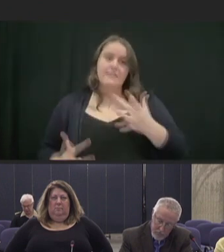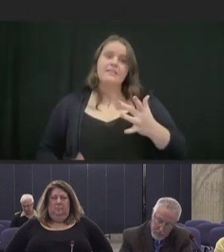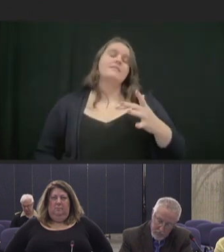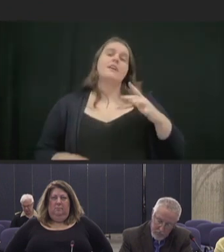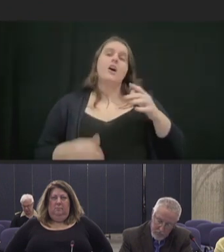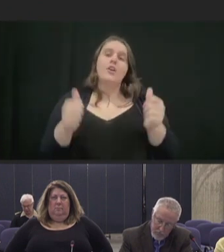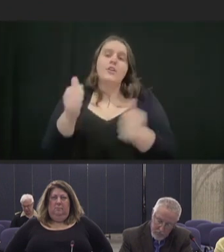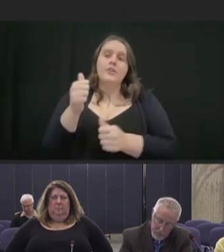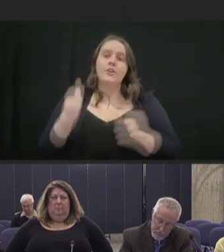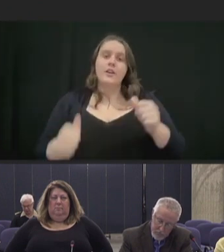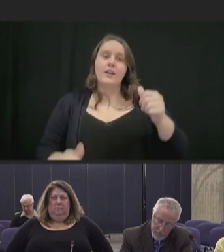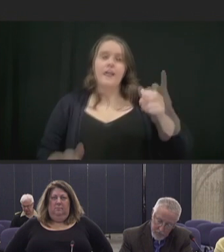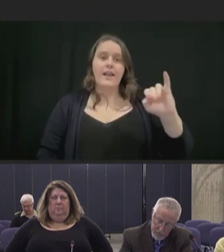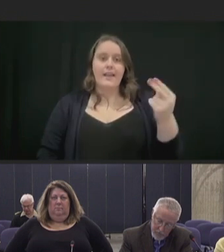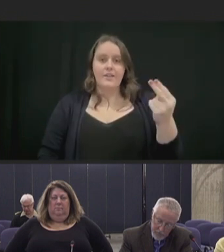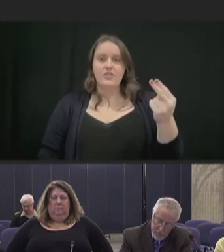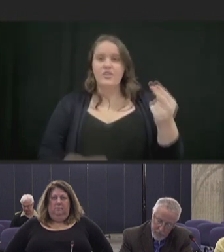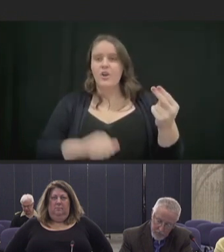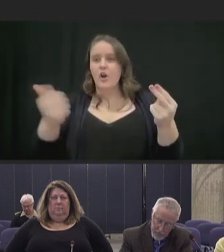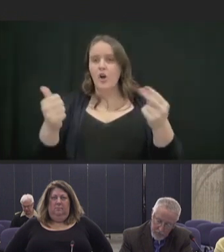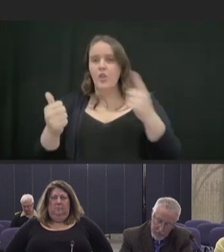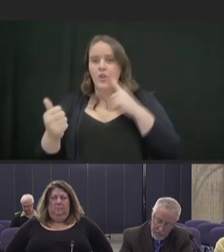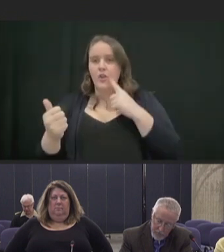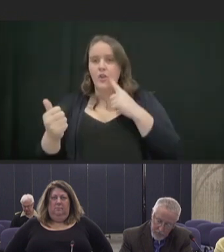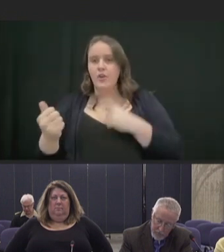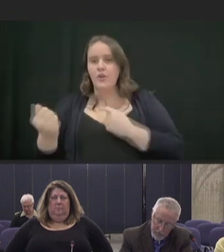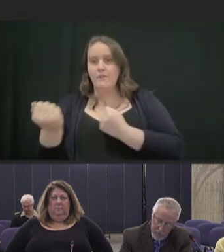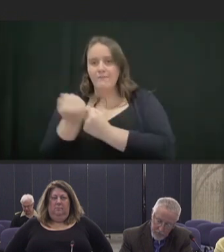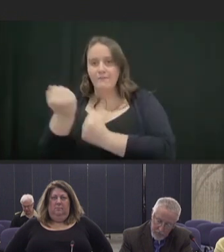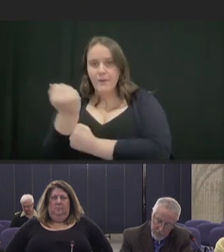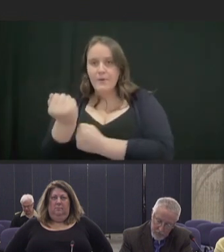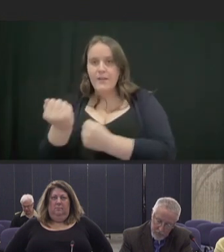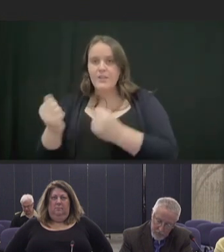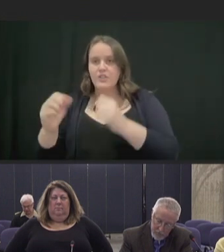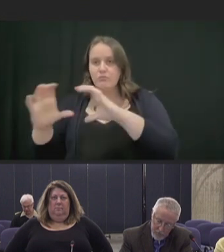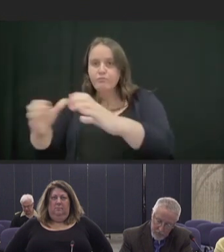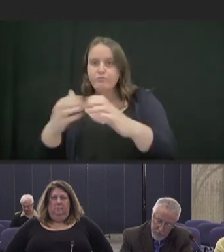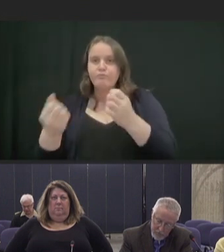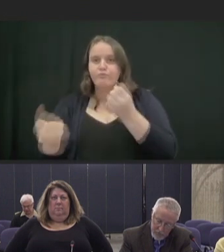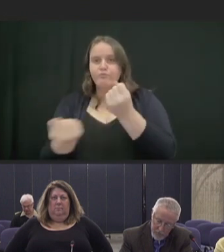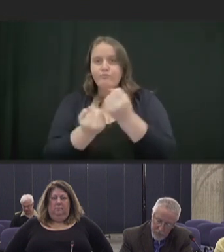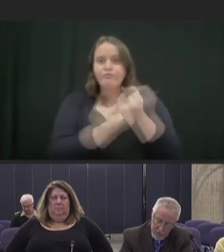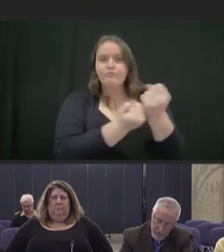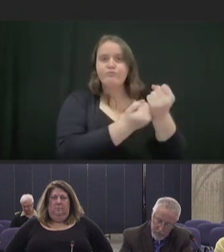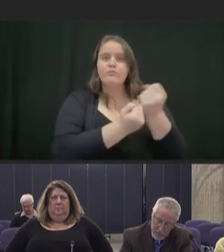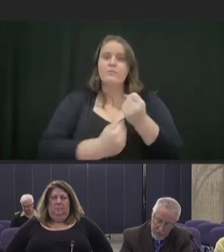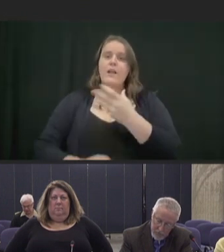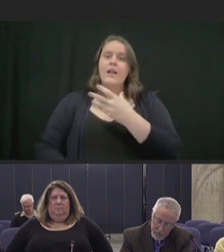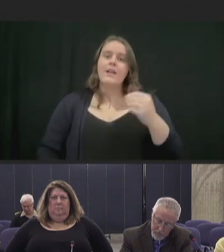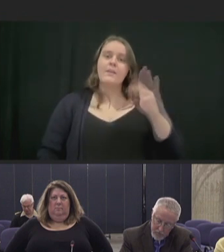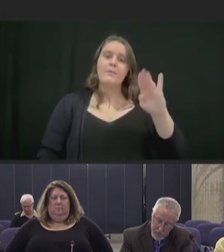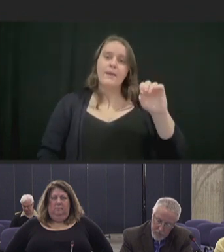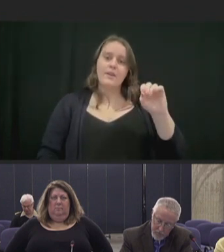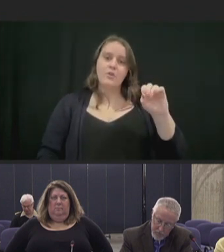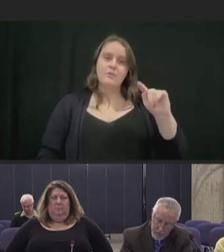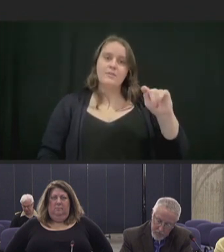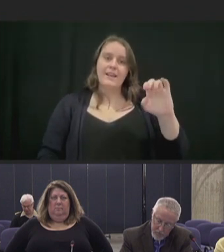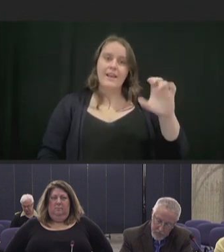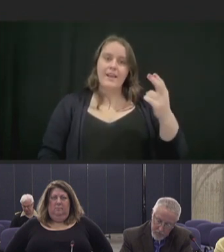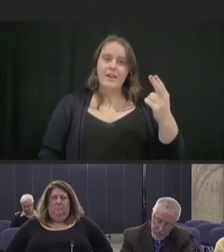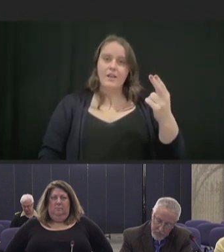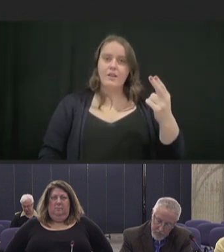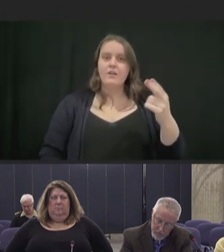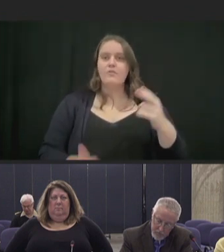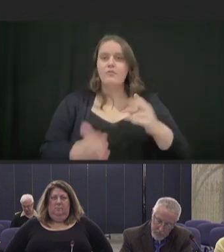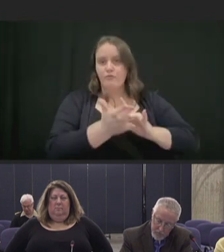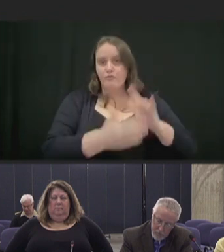and support by a number of foundations and biotech pharma when we can engage them. We also